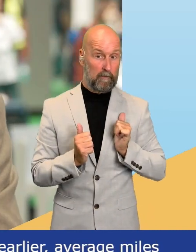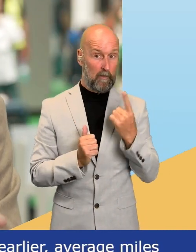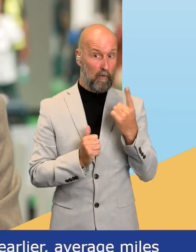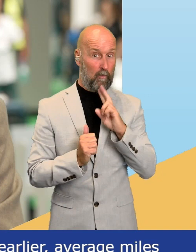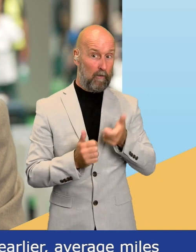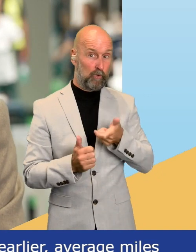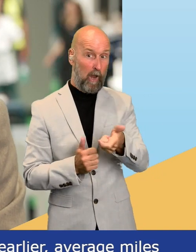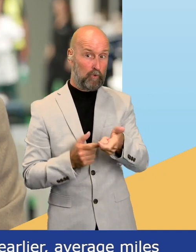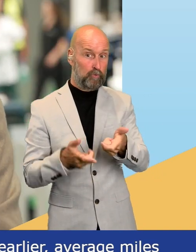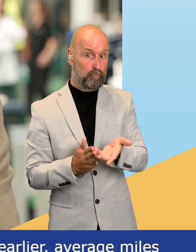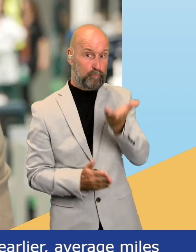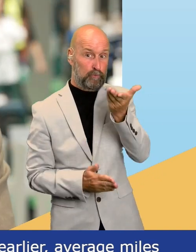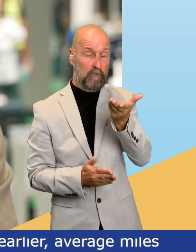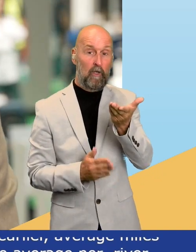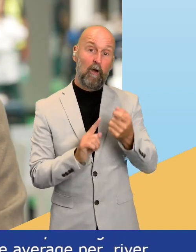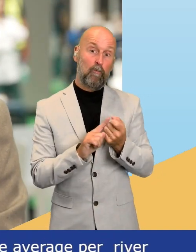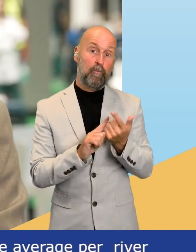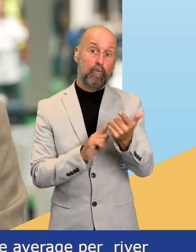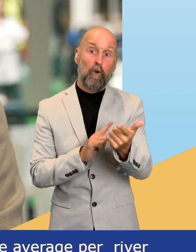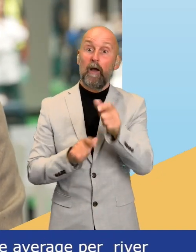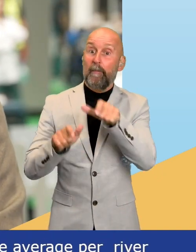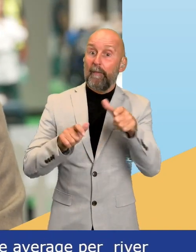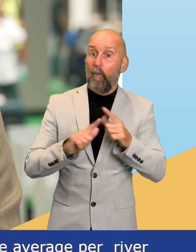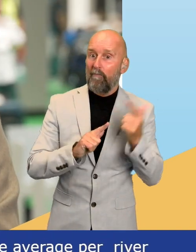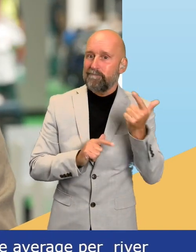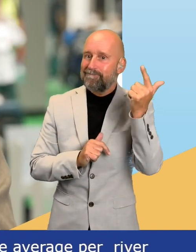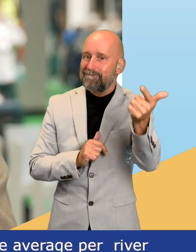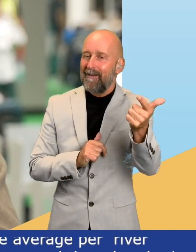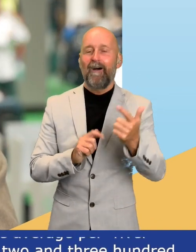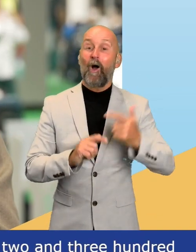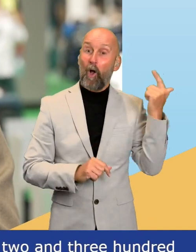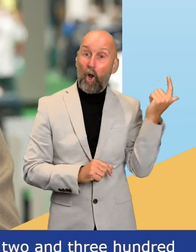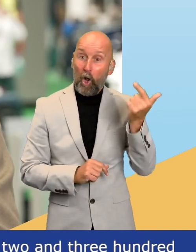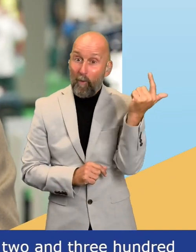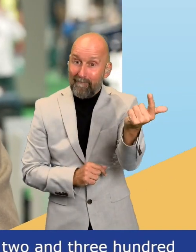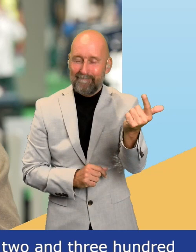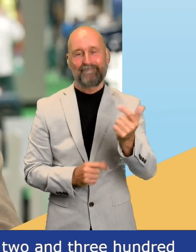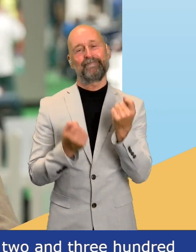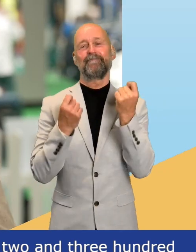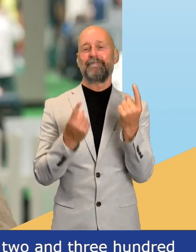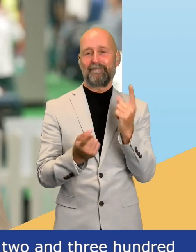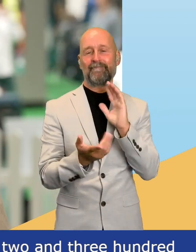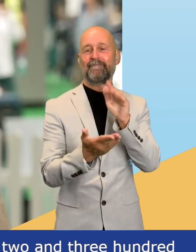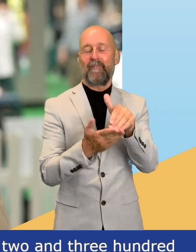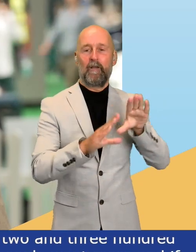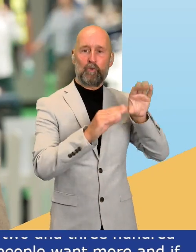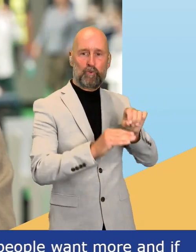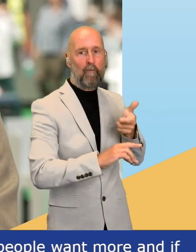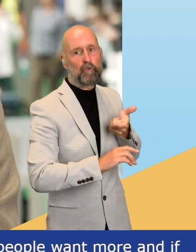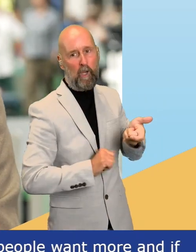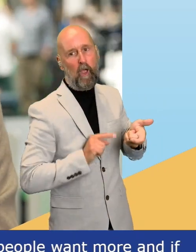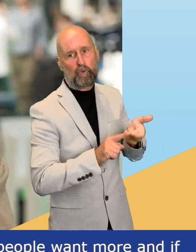There's a decent amount of range there. But people want more. And if you're going on a long journey, it's understandable that you want to get there without having to stop and charge on the